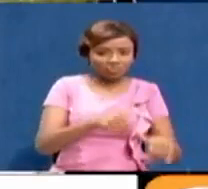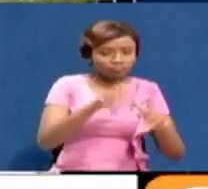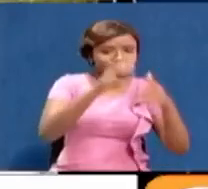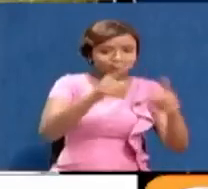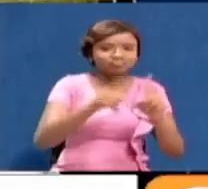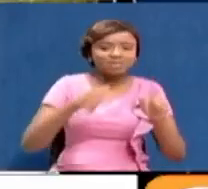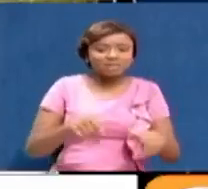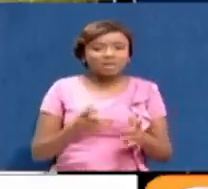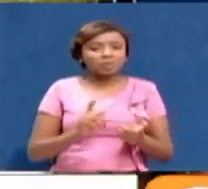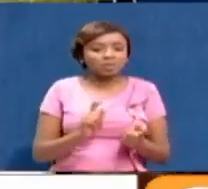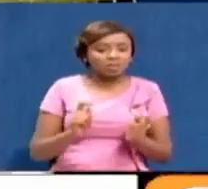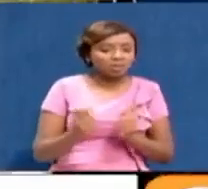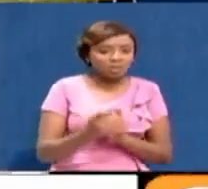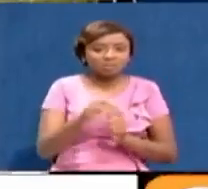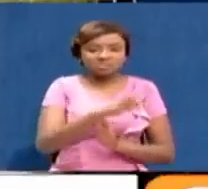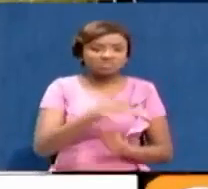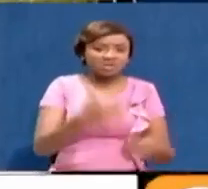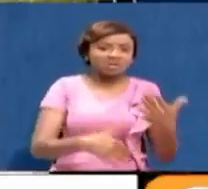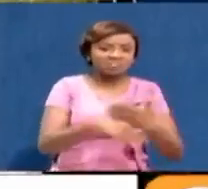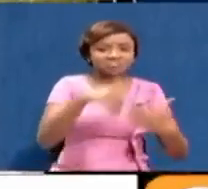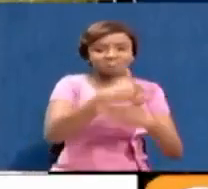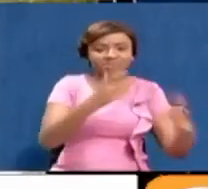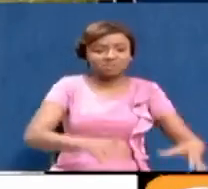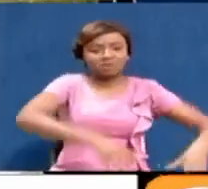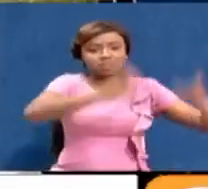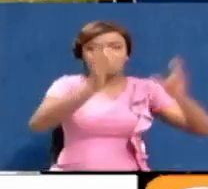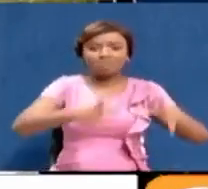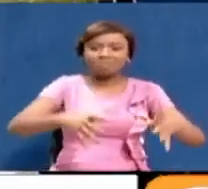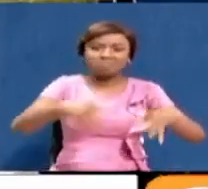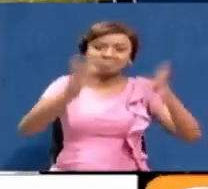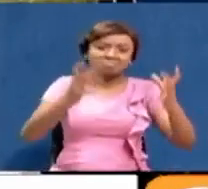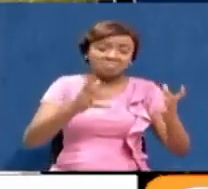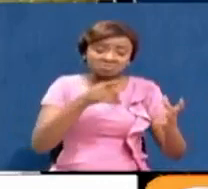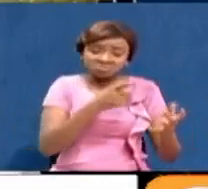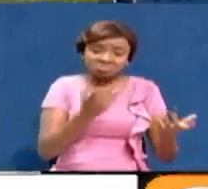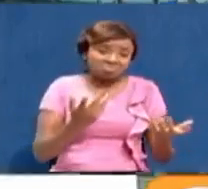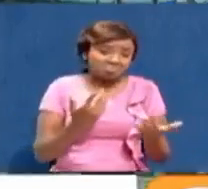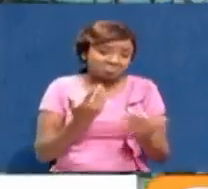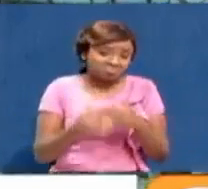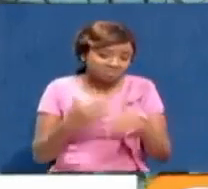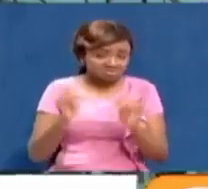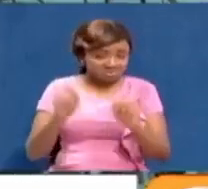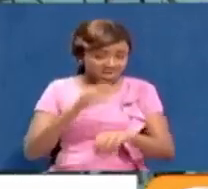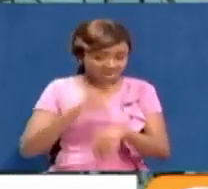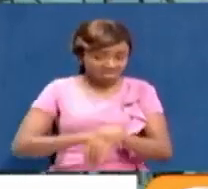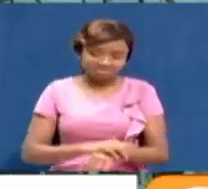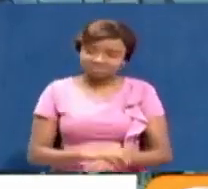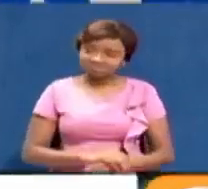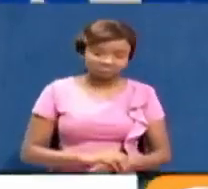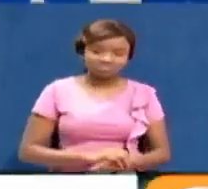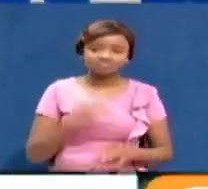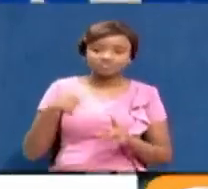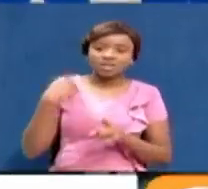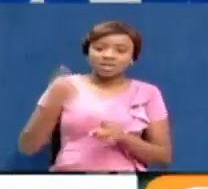areas that are being converted into concrete. Well, the knock-on effect of that is that shortages of those raw material. Every